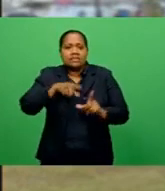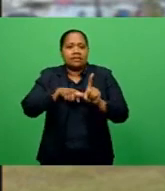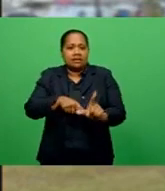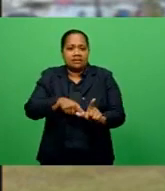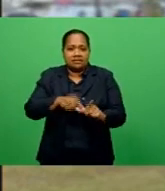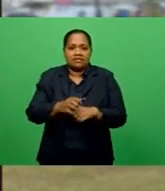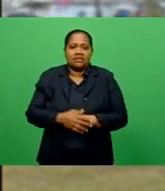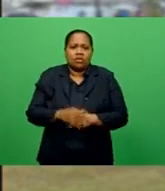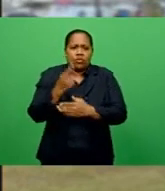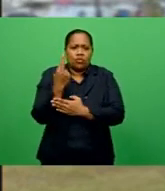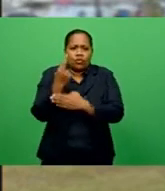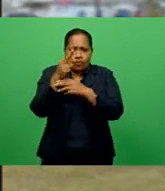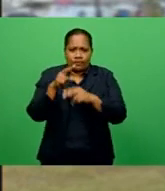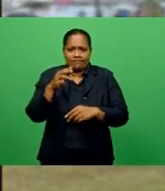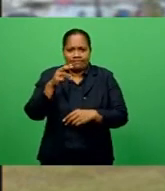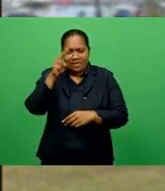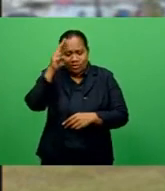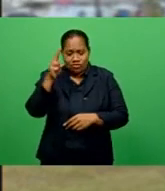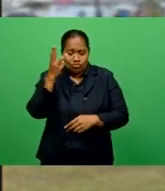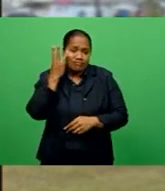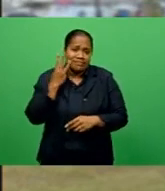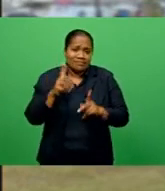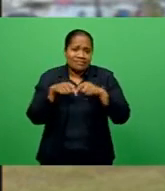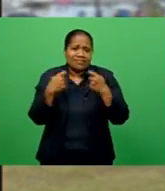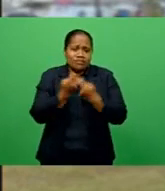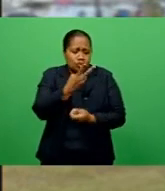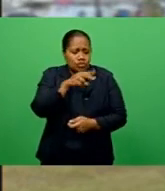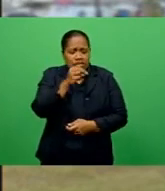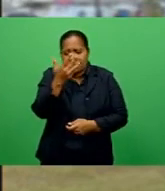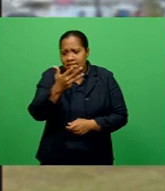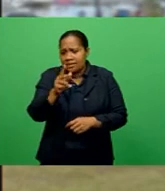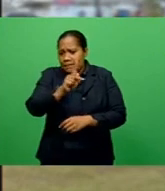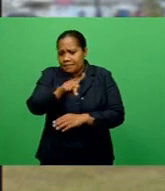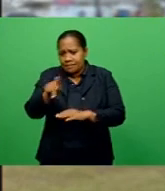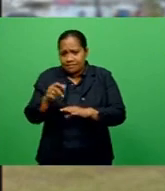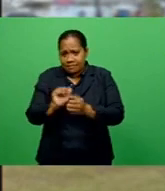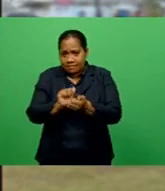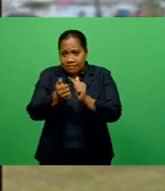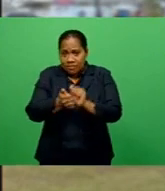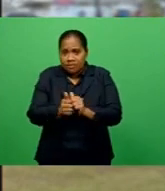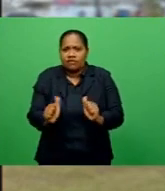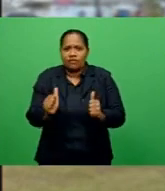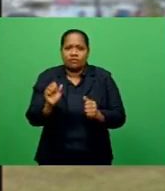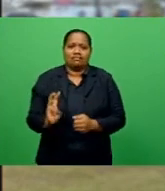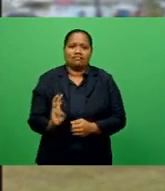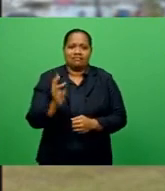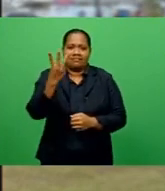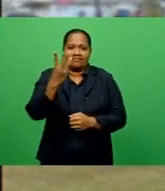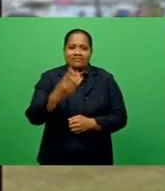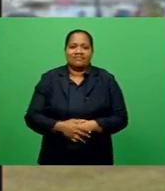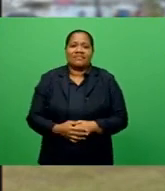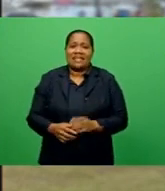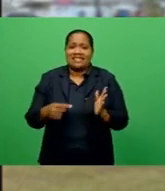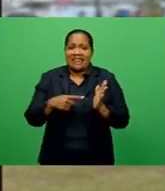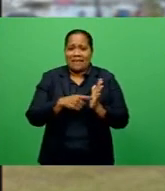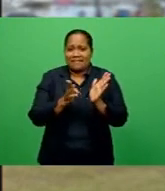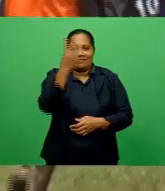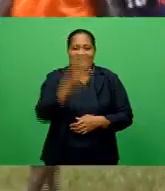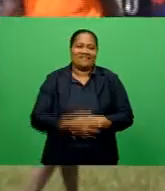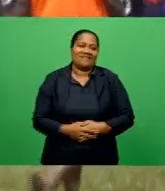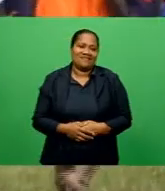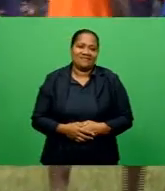years and represented the national women's team in the 2019 Pacific Games, where they finished third. Tali Materukula with the